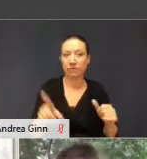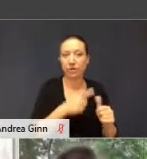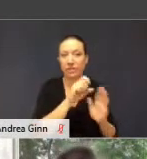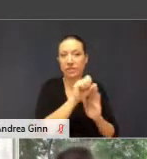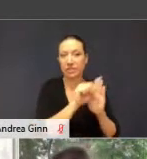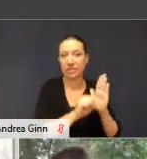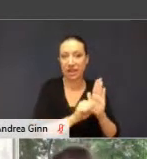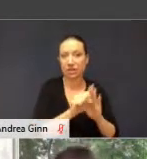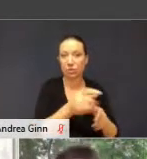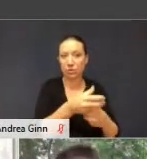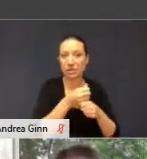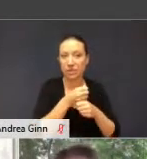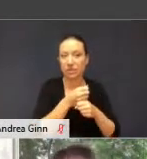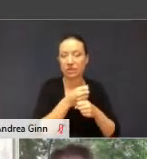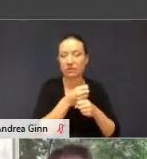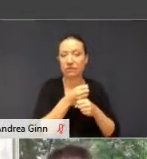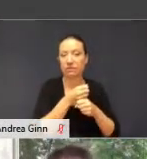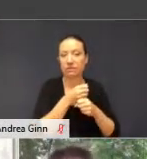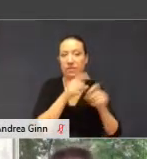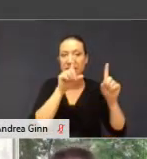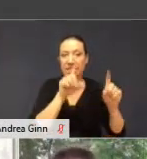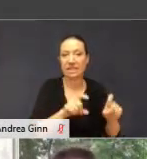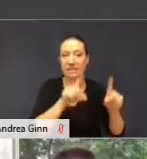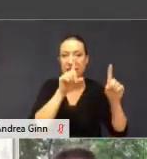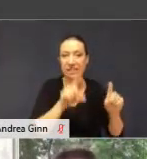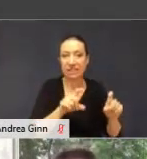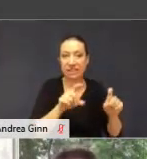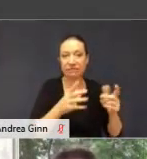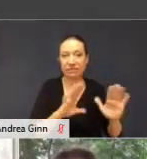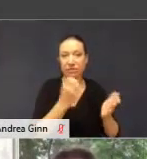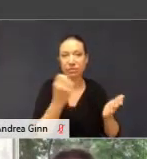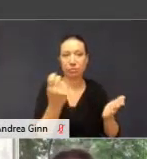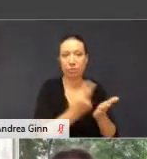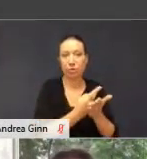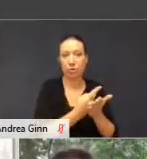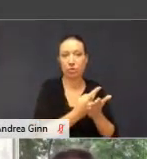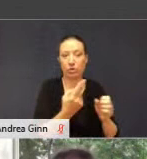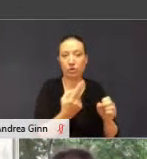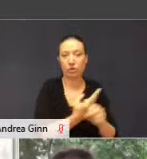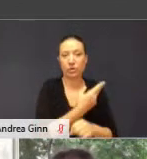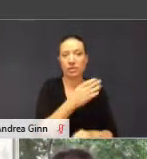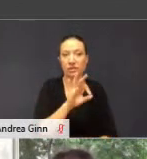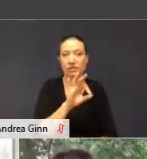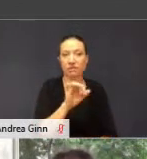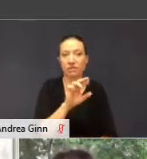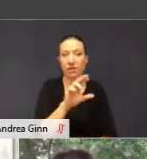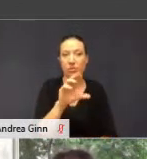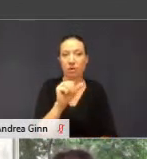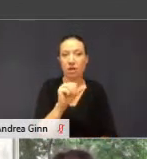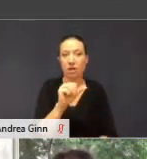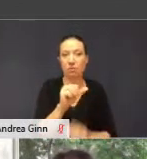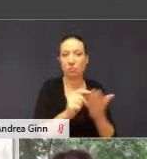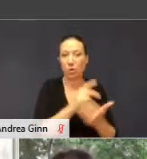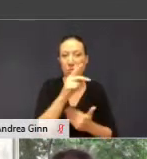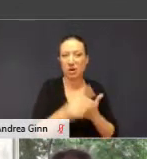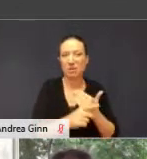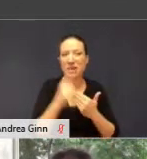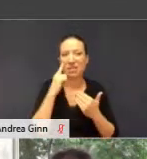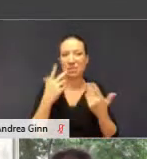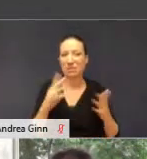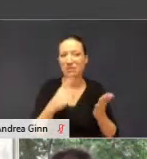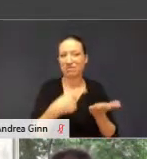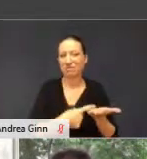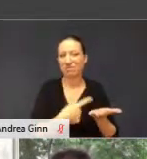actually to get the testing approved through the FCRA program, which I think we've talked about with you